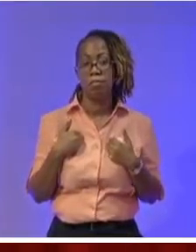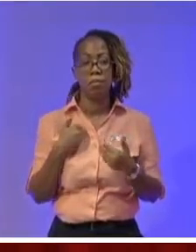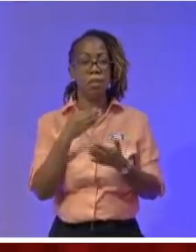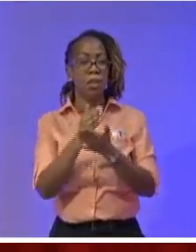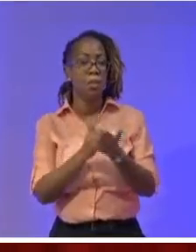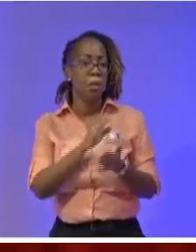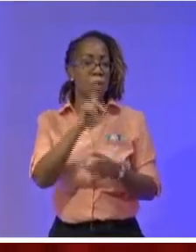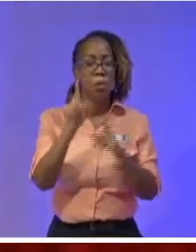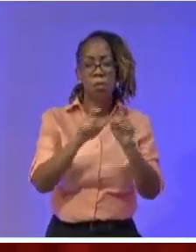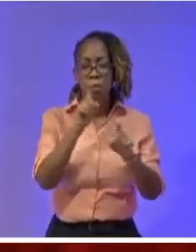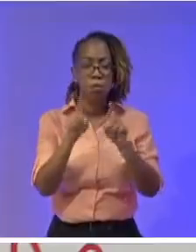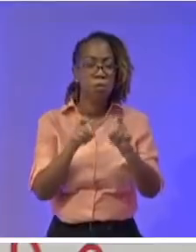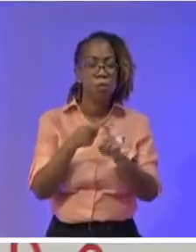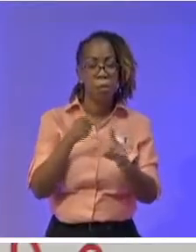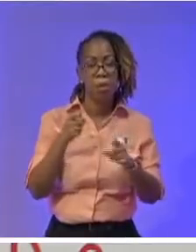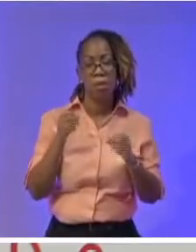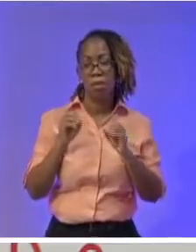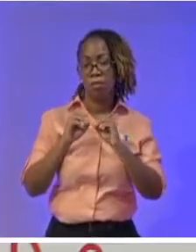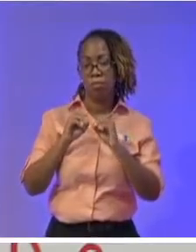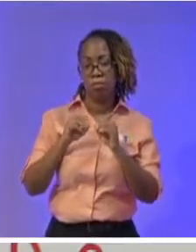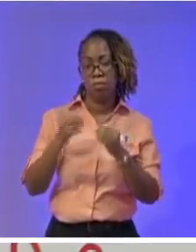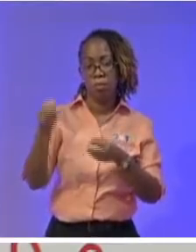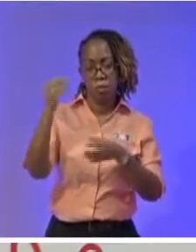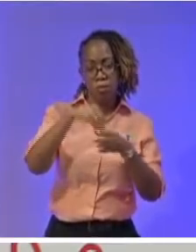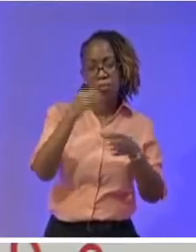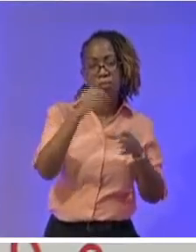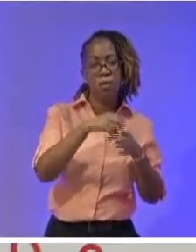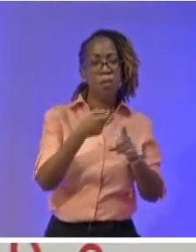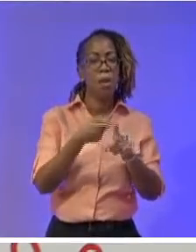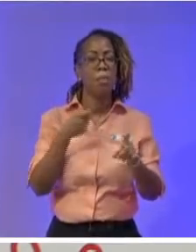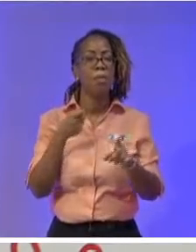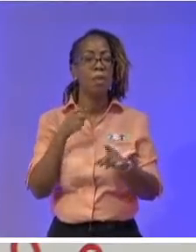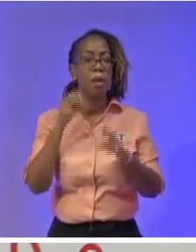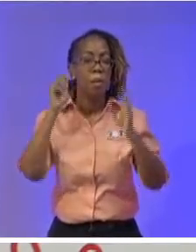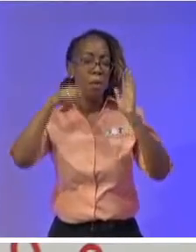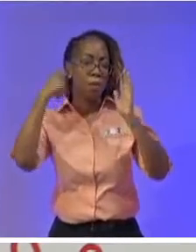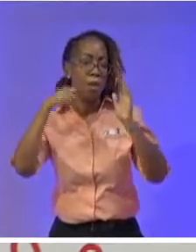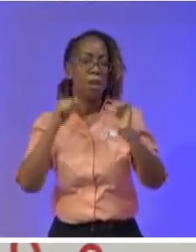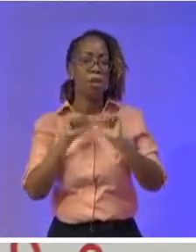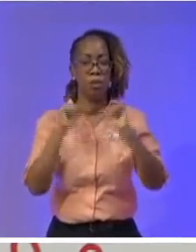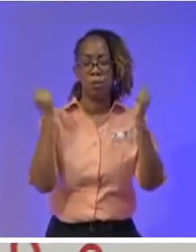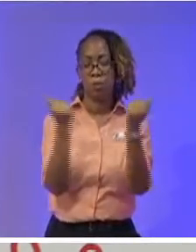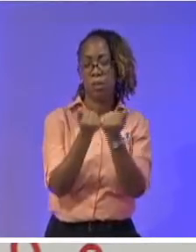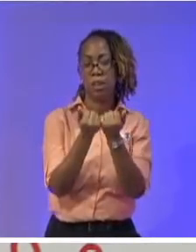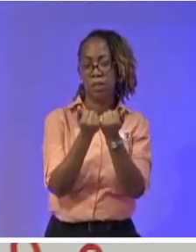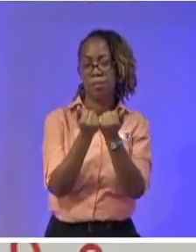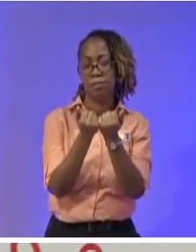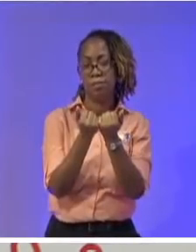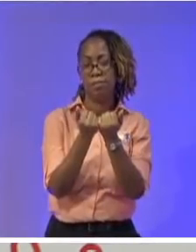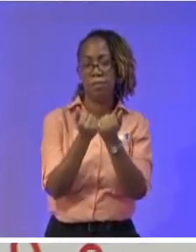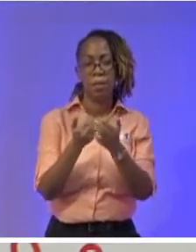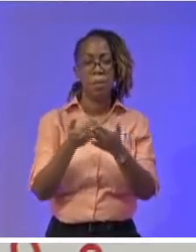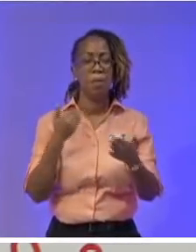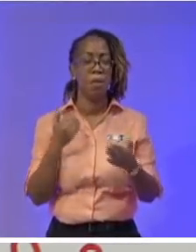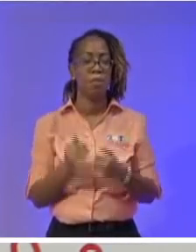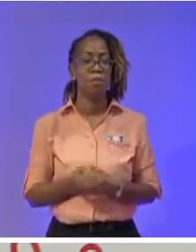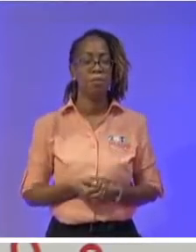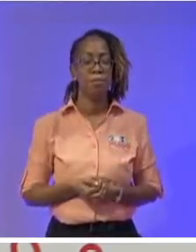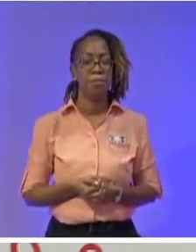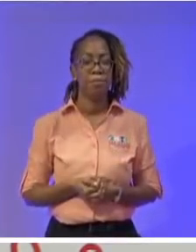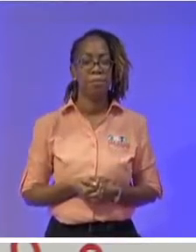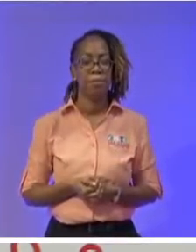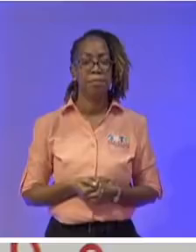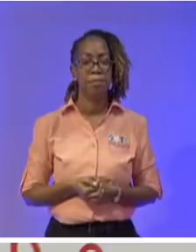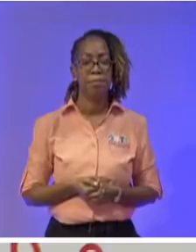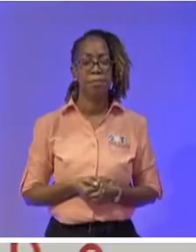questions submitted by MAT, as the Media Association of Trinidad and Tobago, relating to the national response to COVID-19. We'll